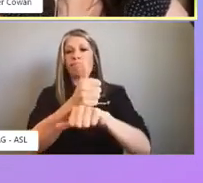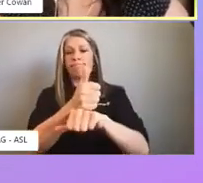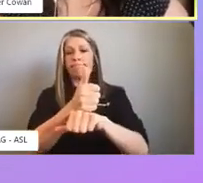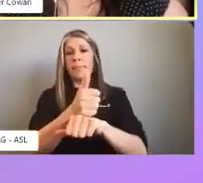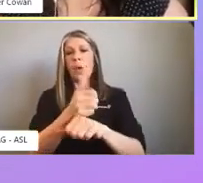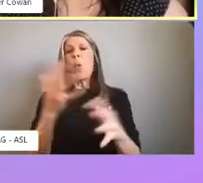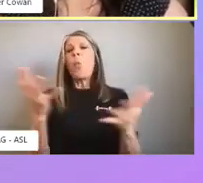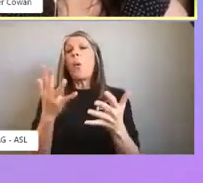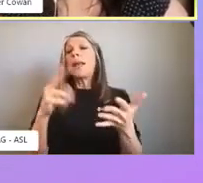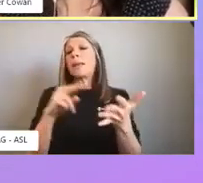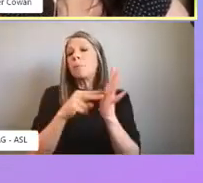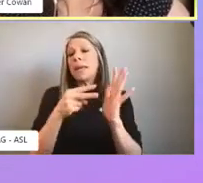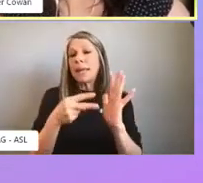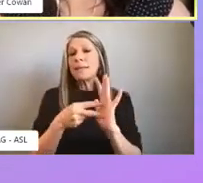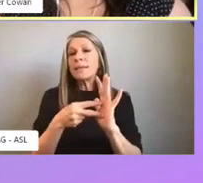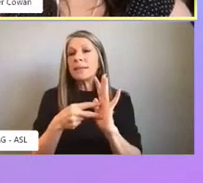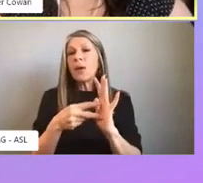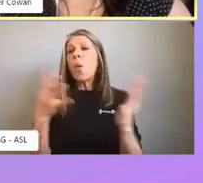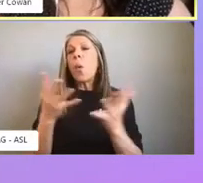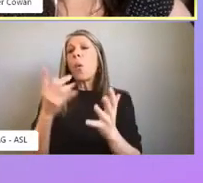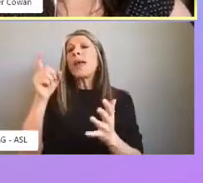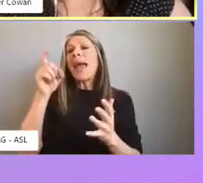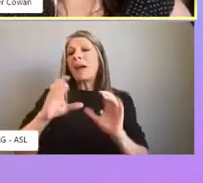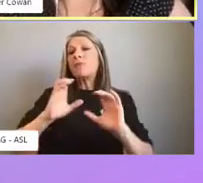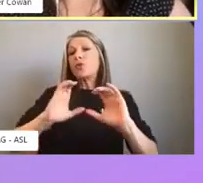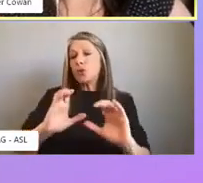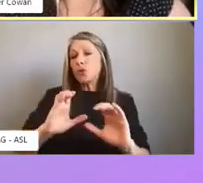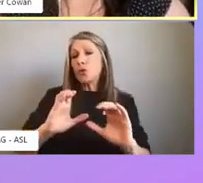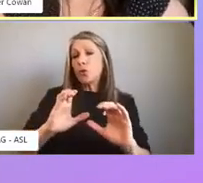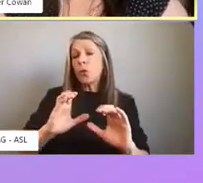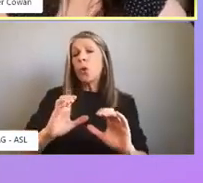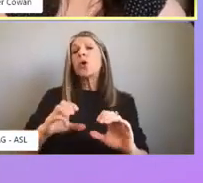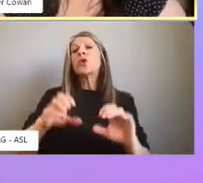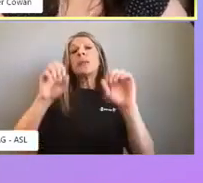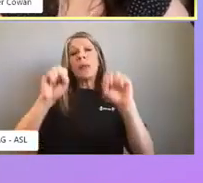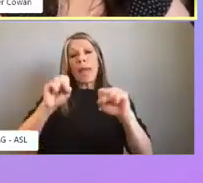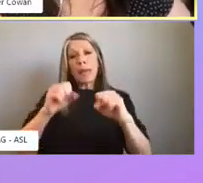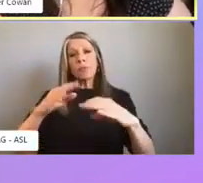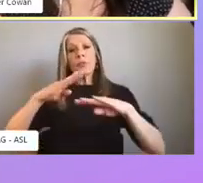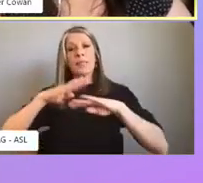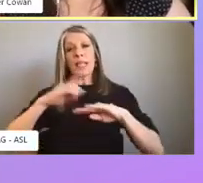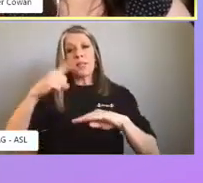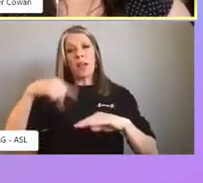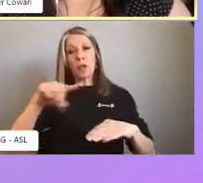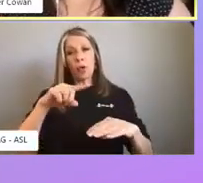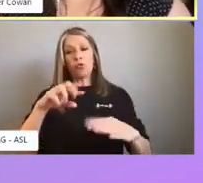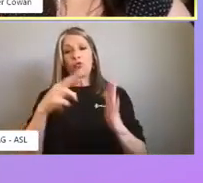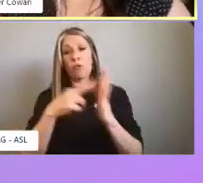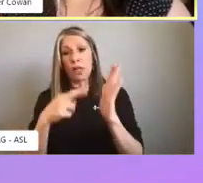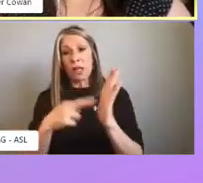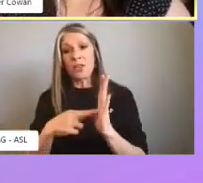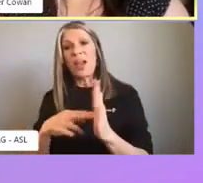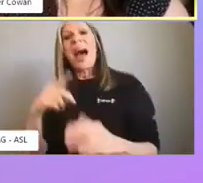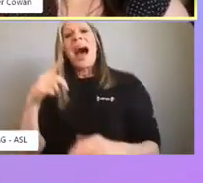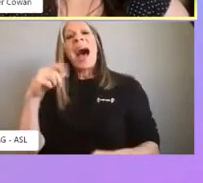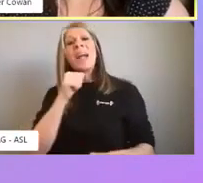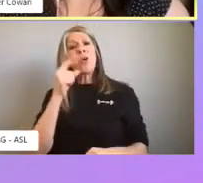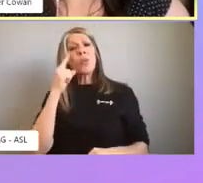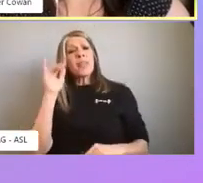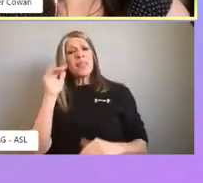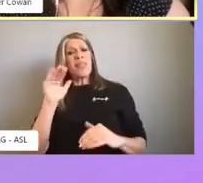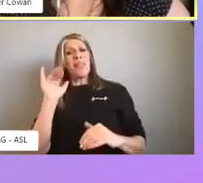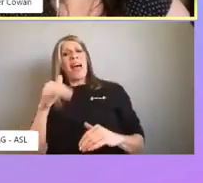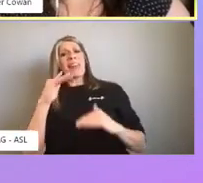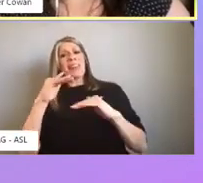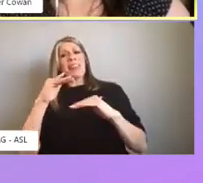that what we have to do rather in order to meet the obligations. But I don't think that that limits us